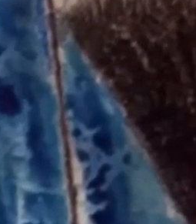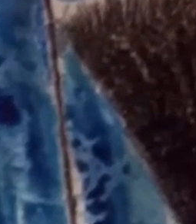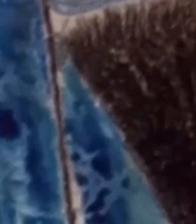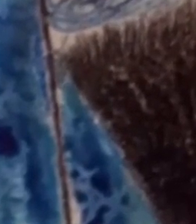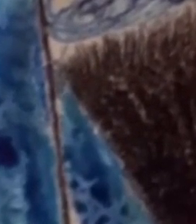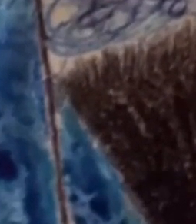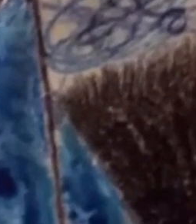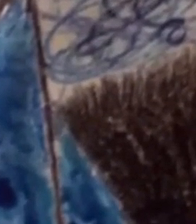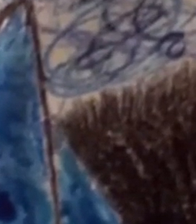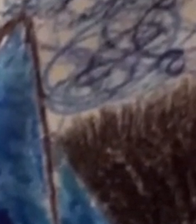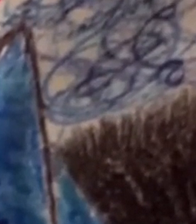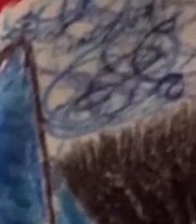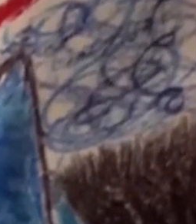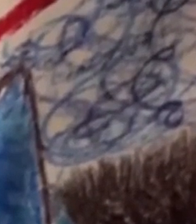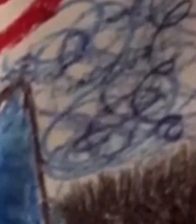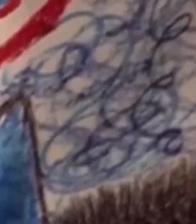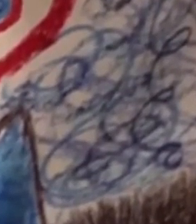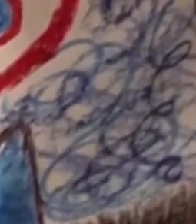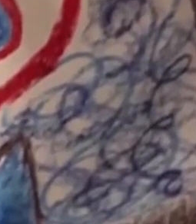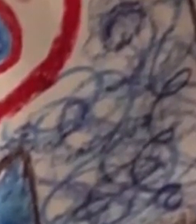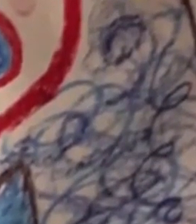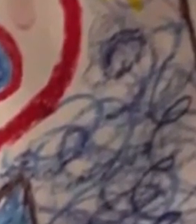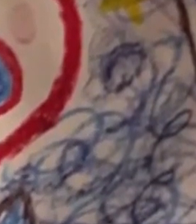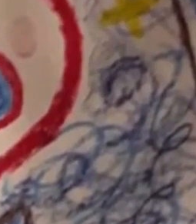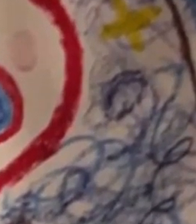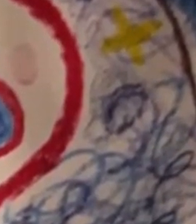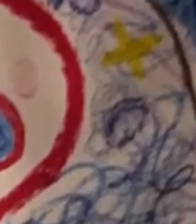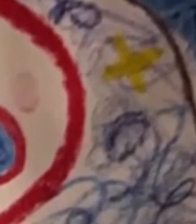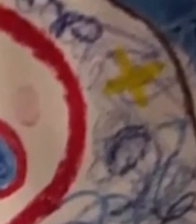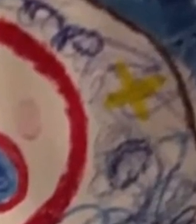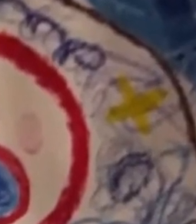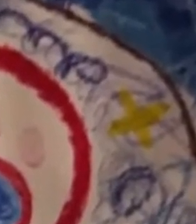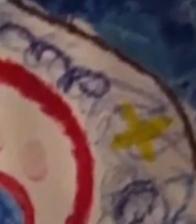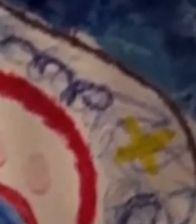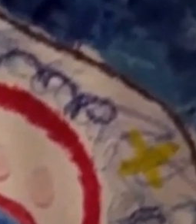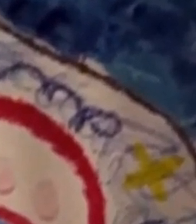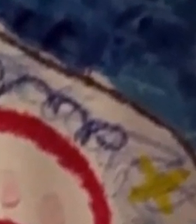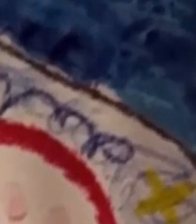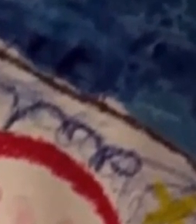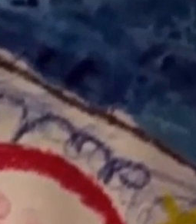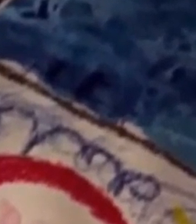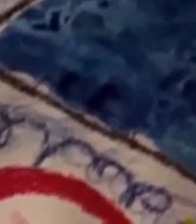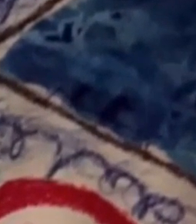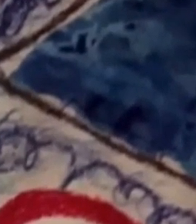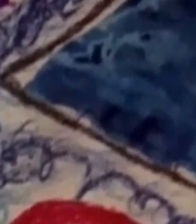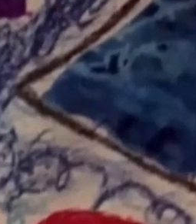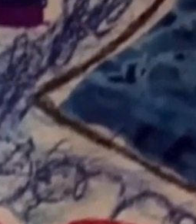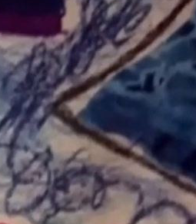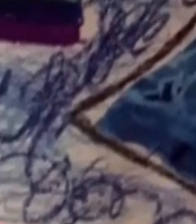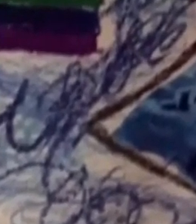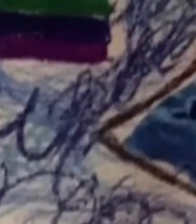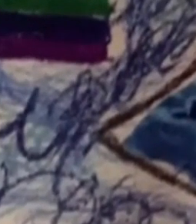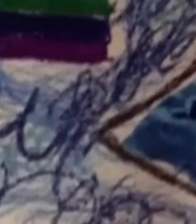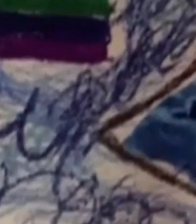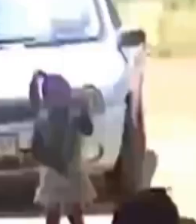of gender-based violence has been to keep women silent and repressed in our society.